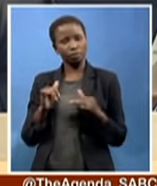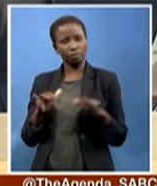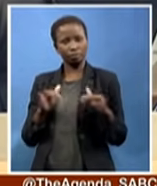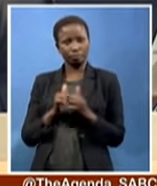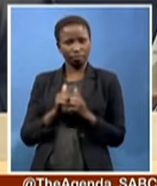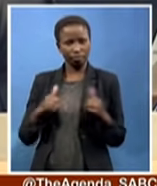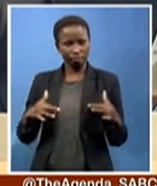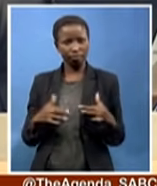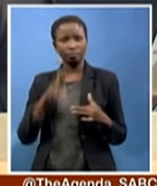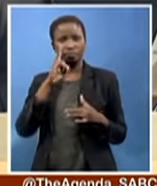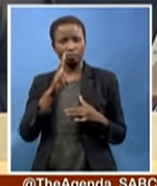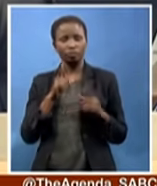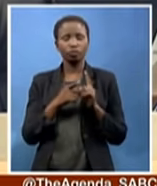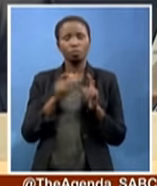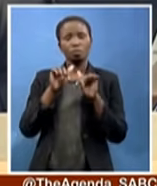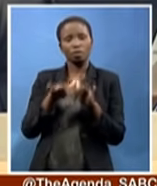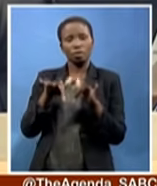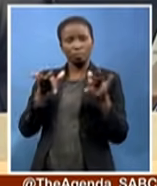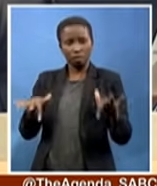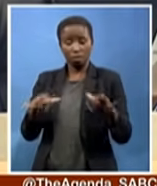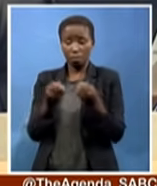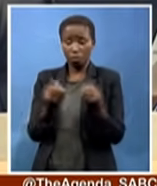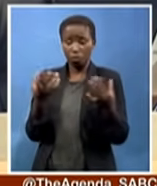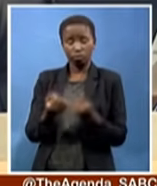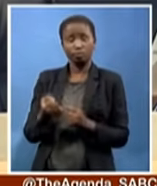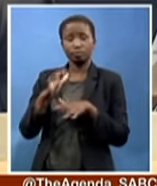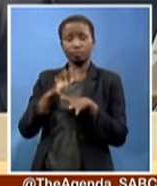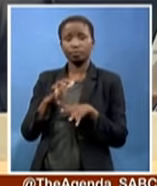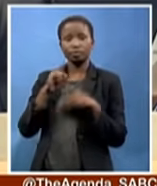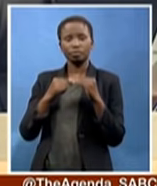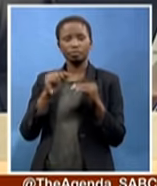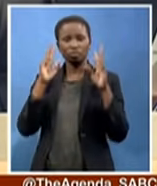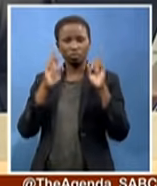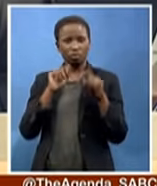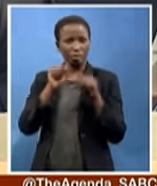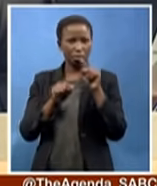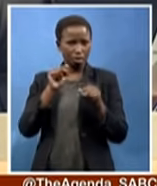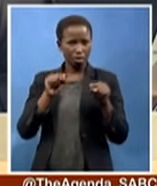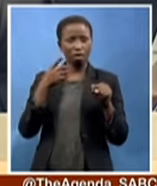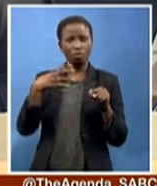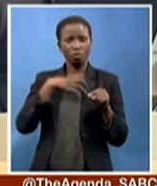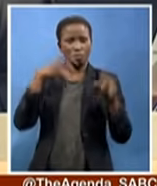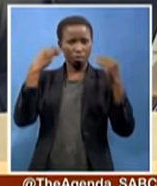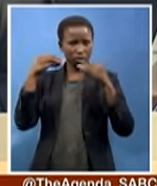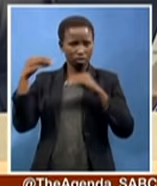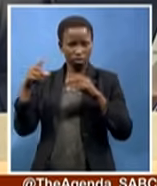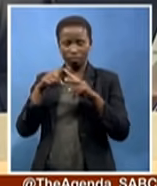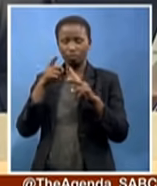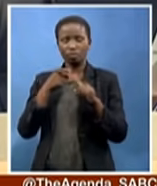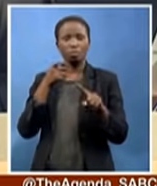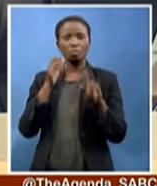the alleged capture of public enterprises by private interests and the undue